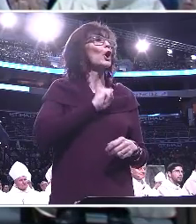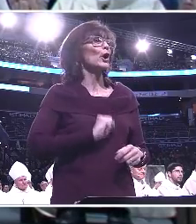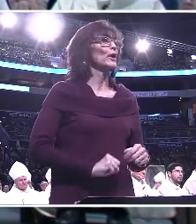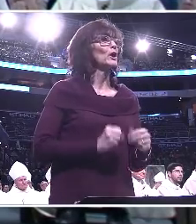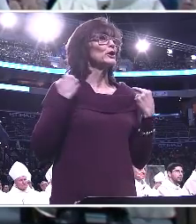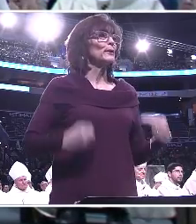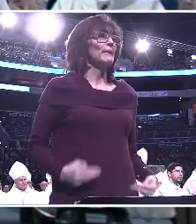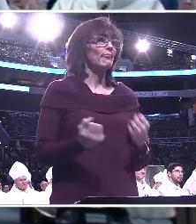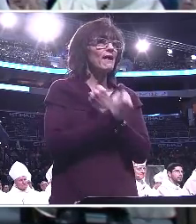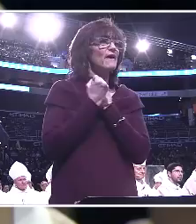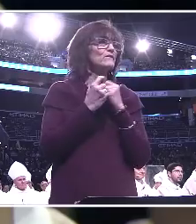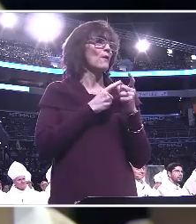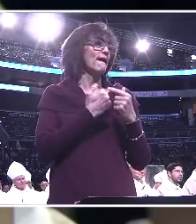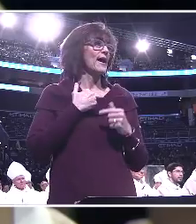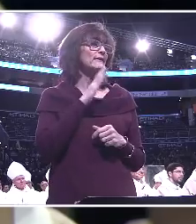that they had some superhero power.